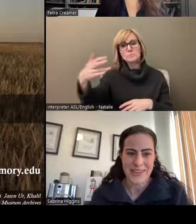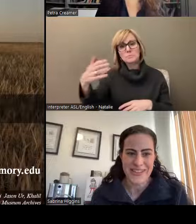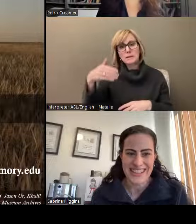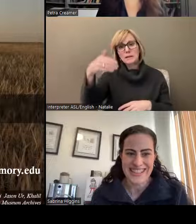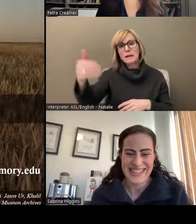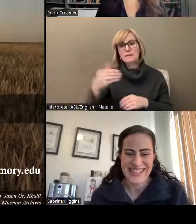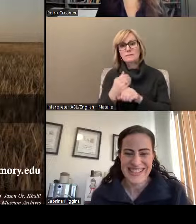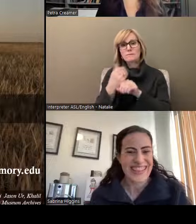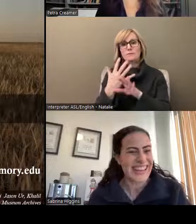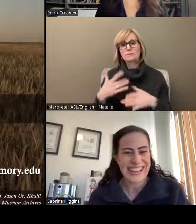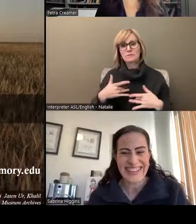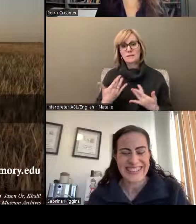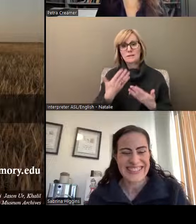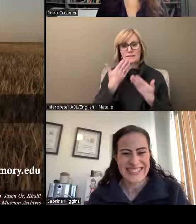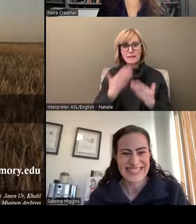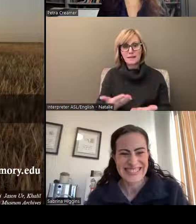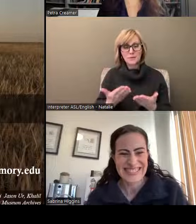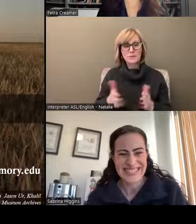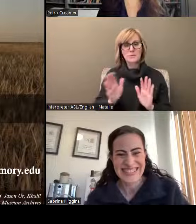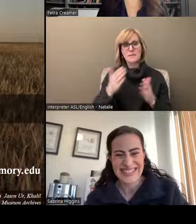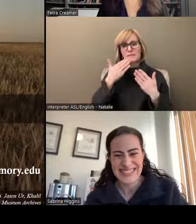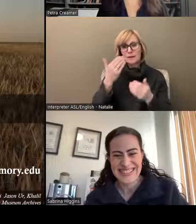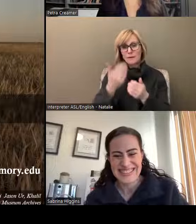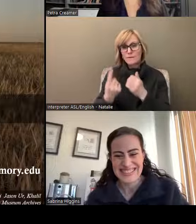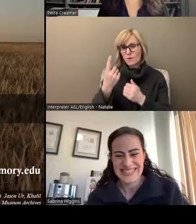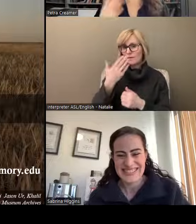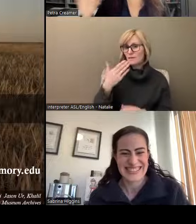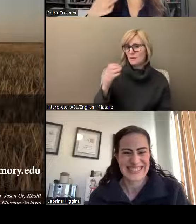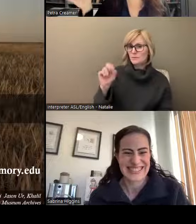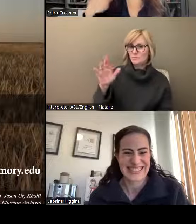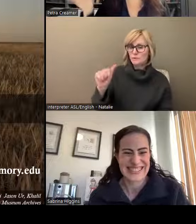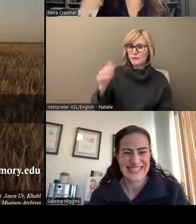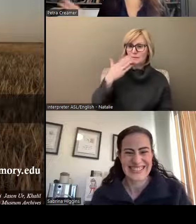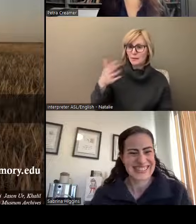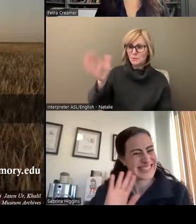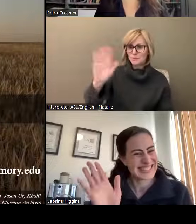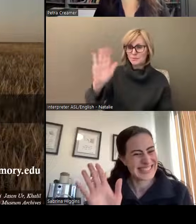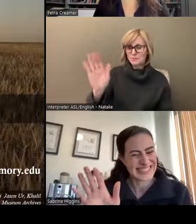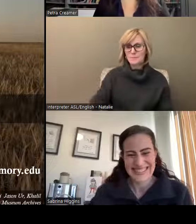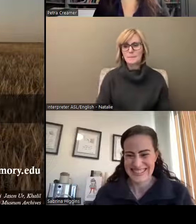virtual events. Thank you. Thank you, everyone. Thank you, Sabrina.